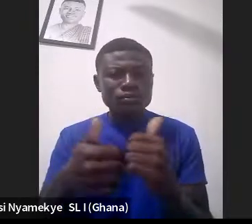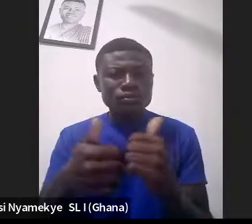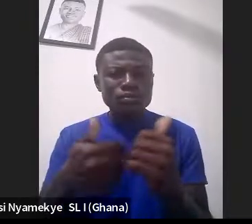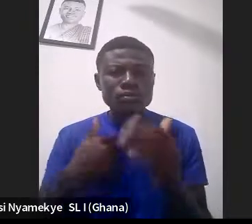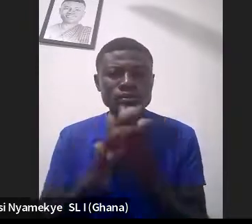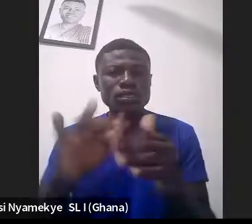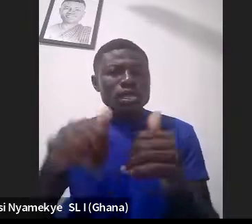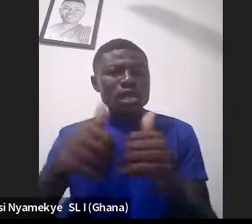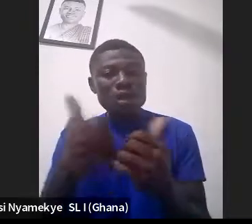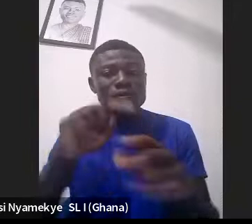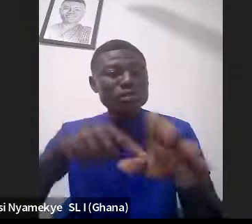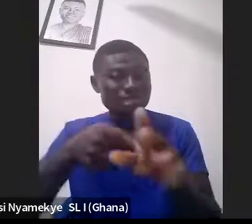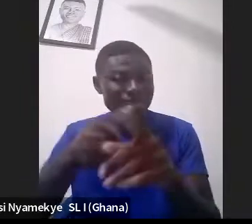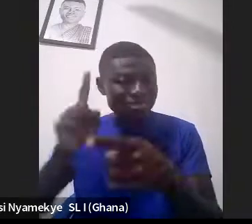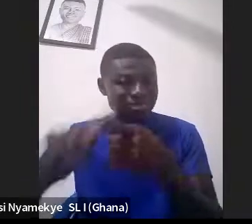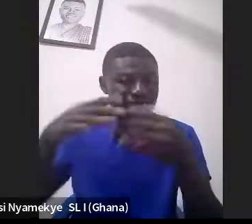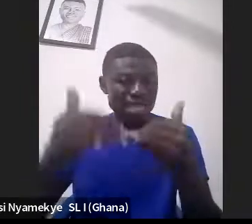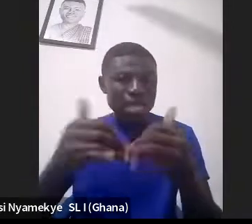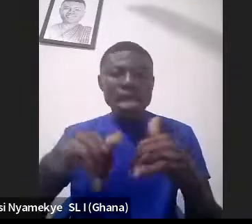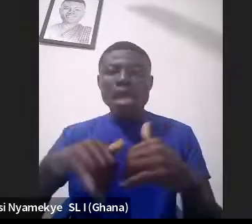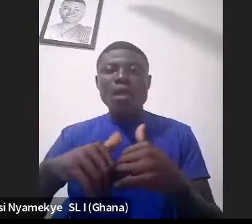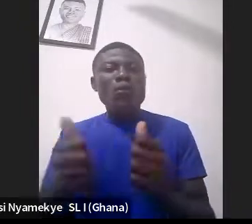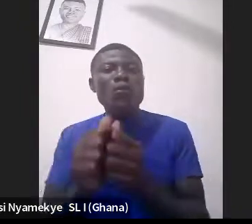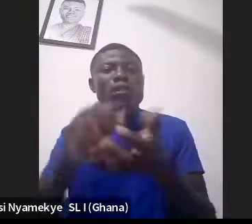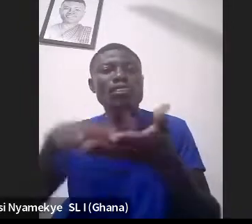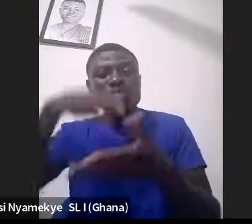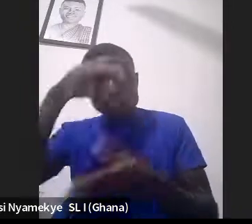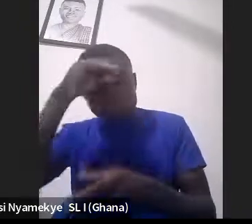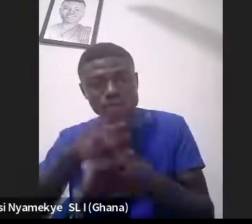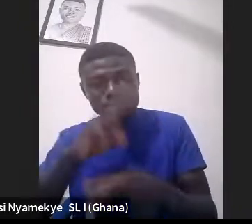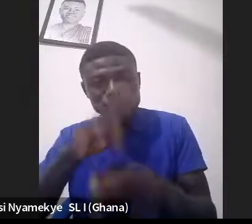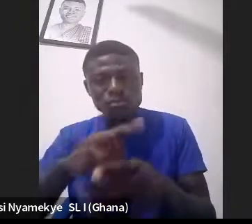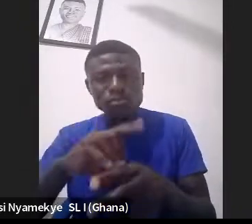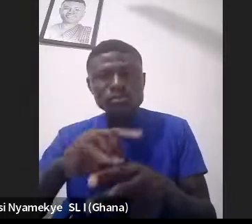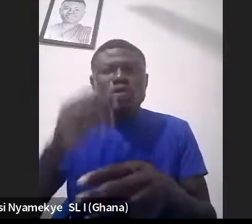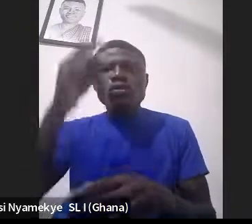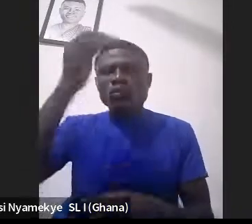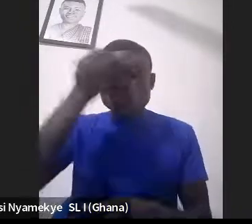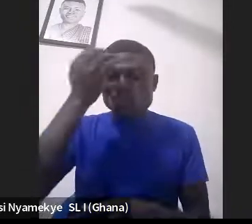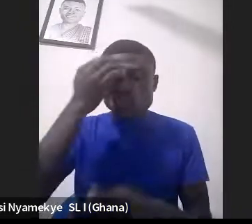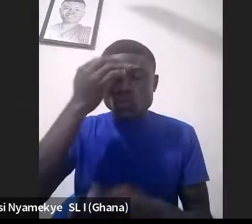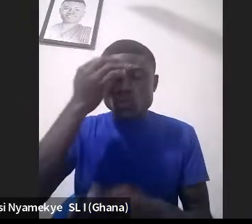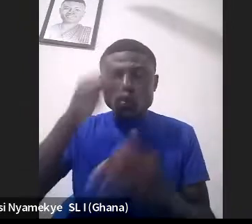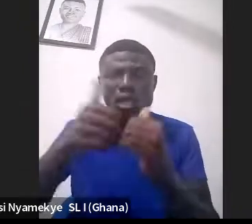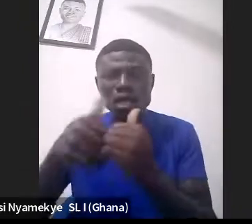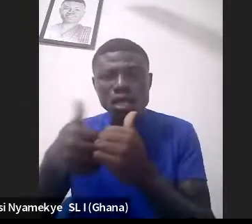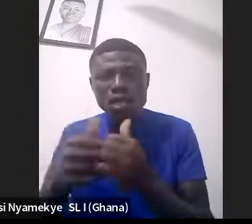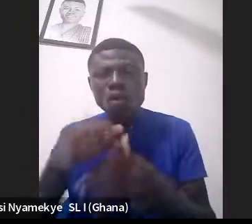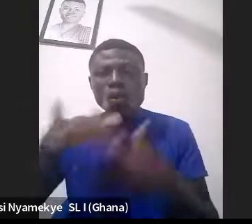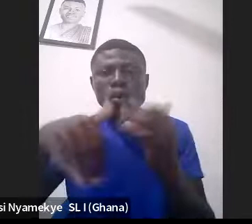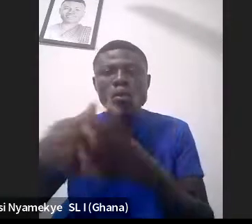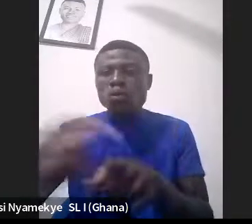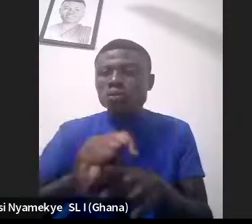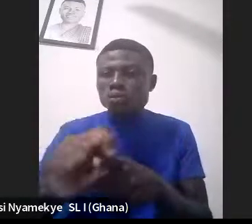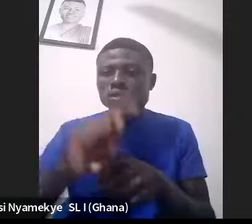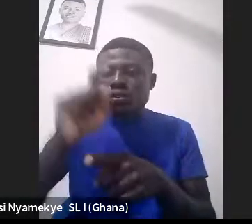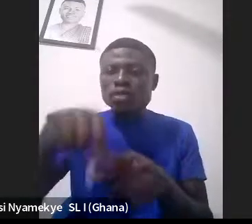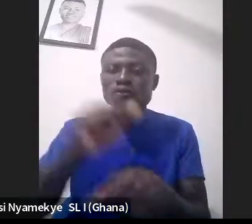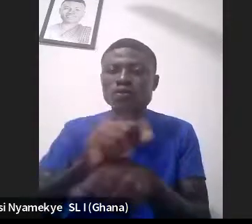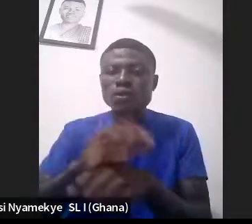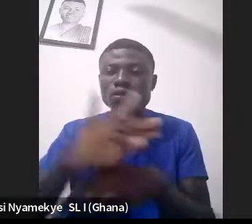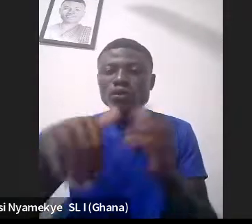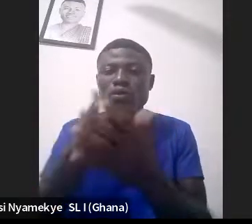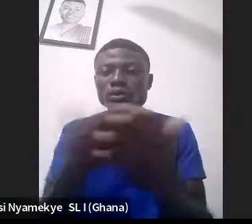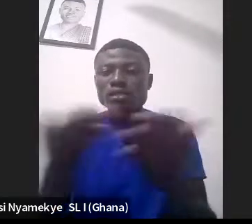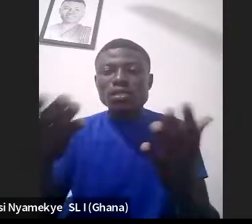so far with dyslexia, getting to know about it, all the training that you had to have and all that? How has been the